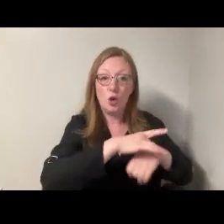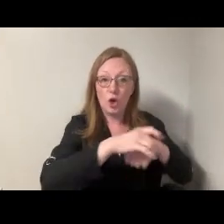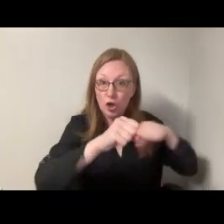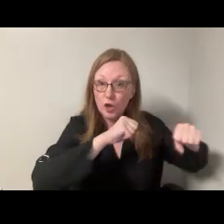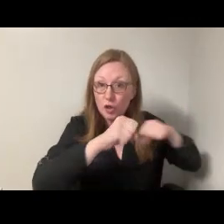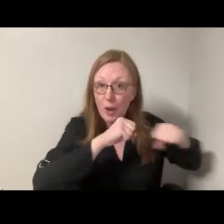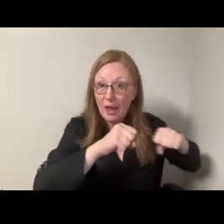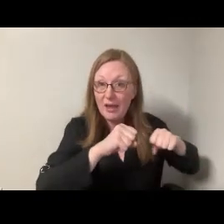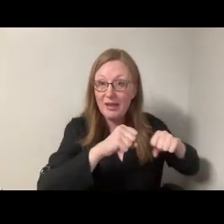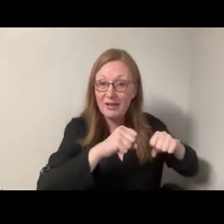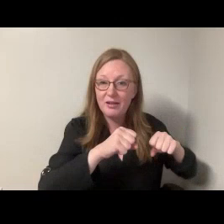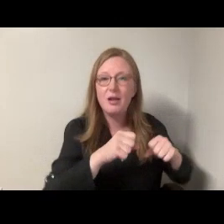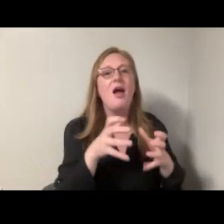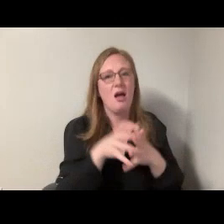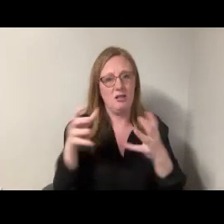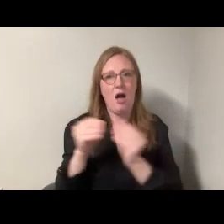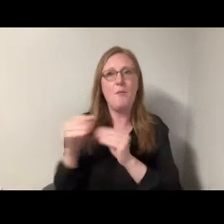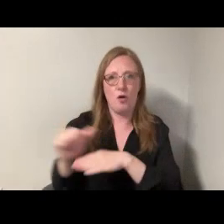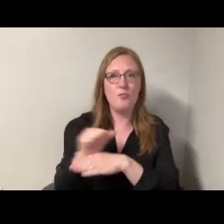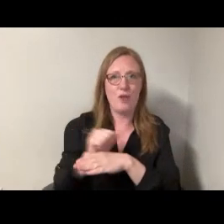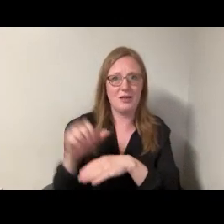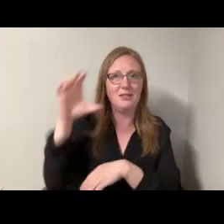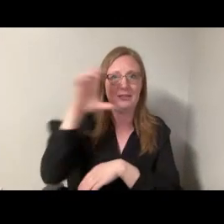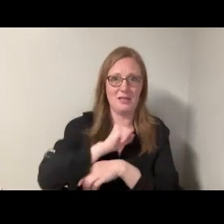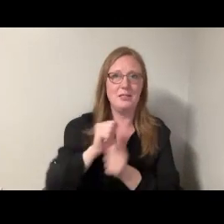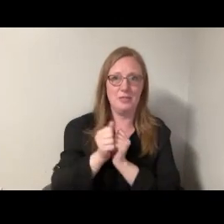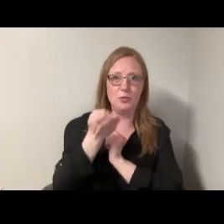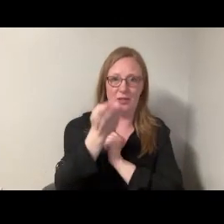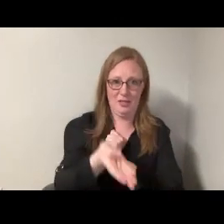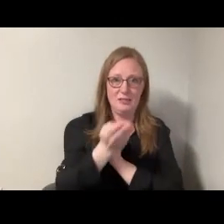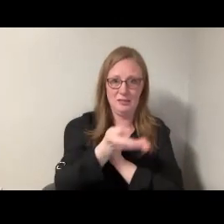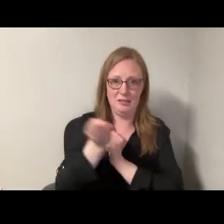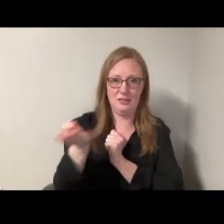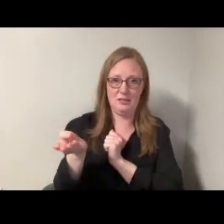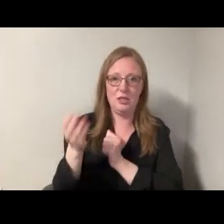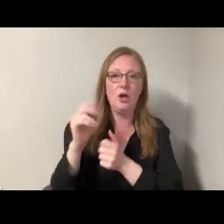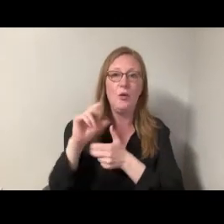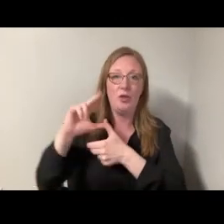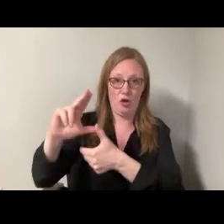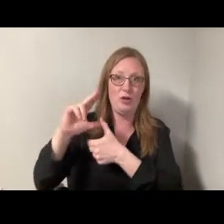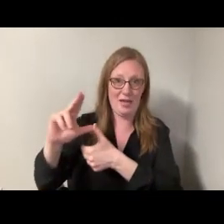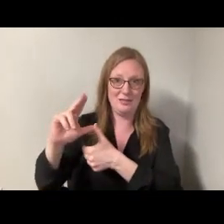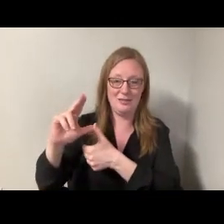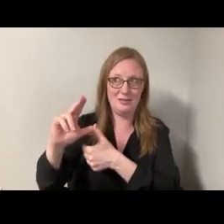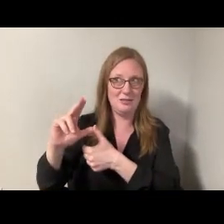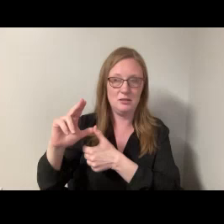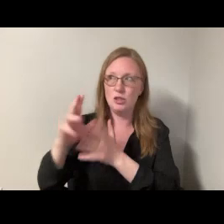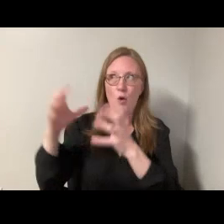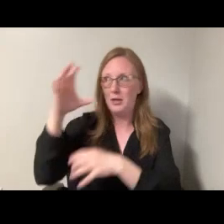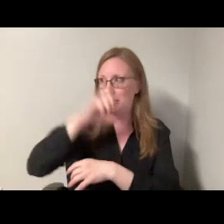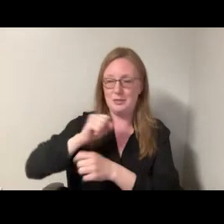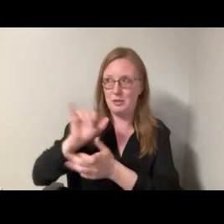intensity levels. We've had a lot more practice estimating with hurricanes than we have, thank goodness,